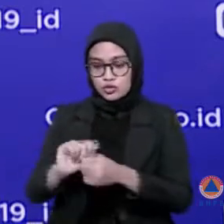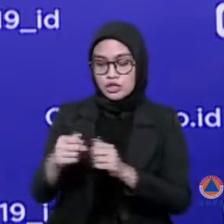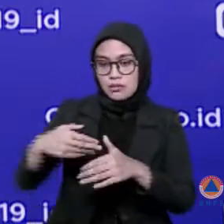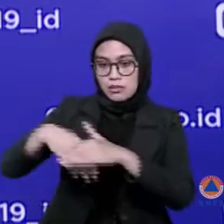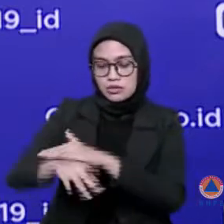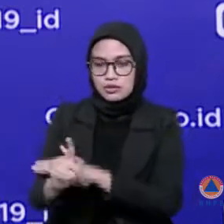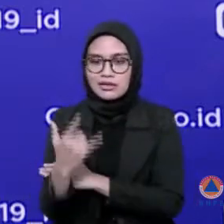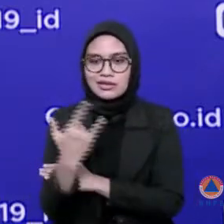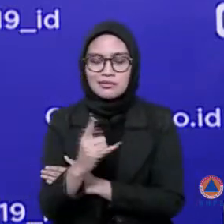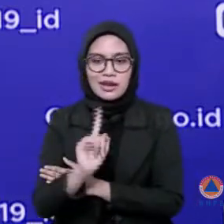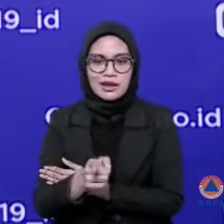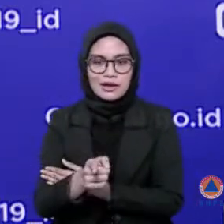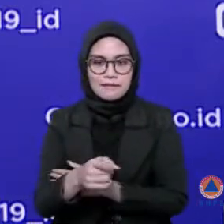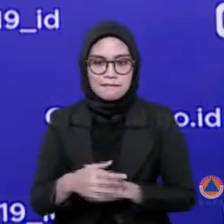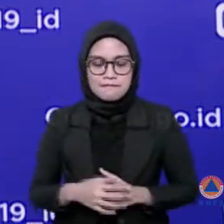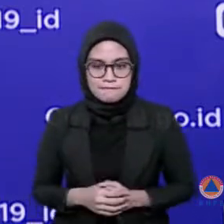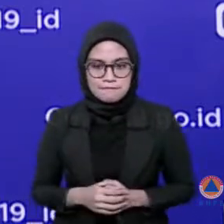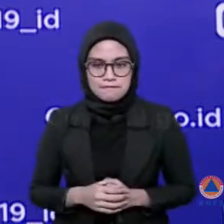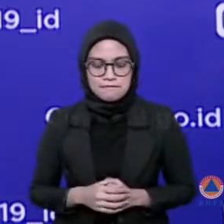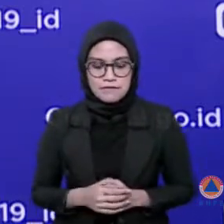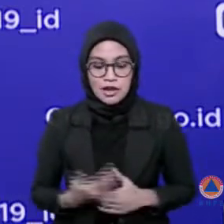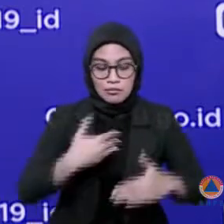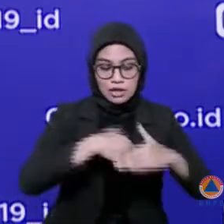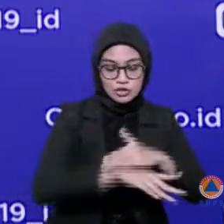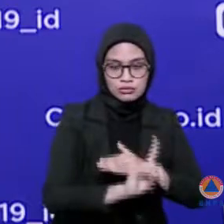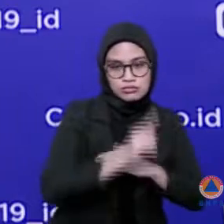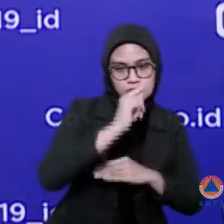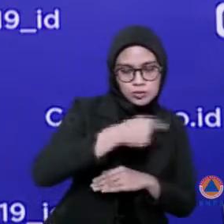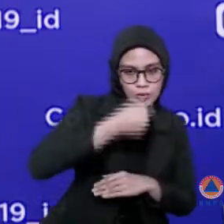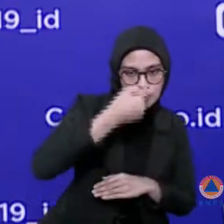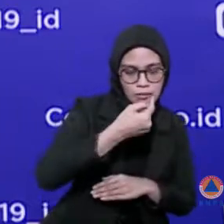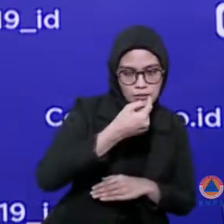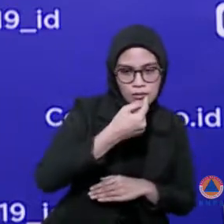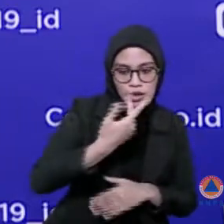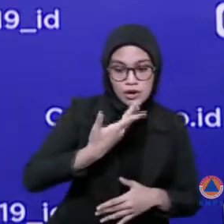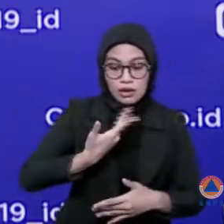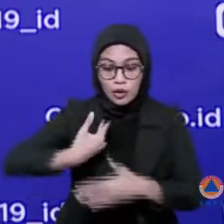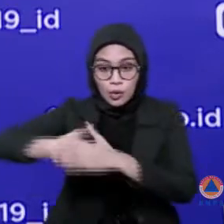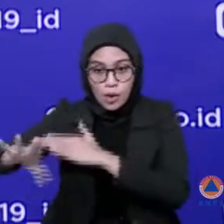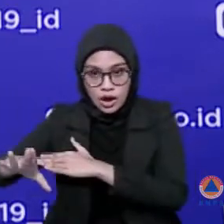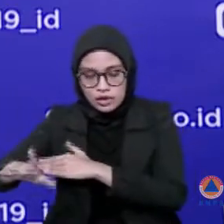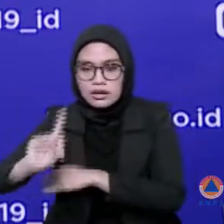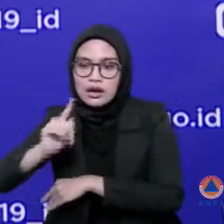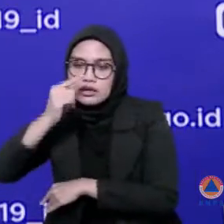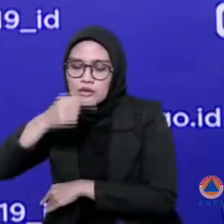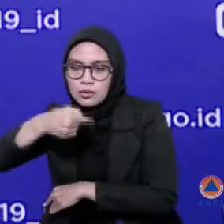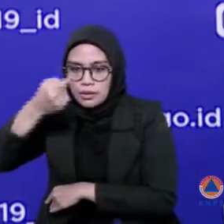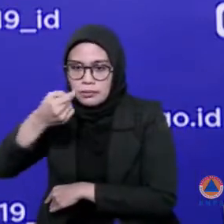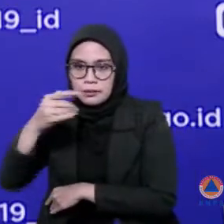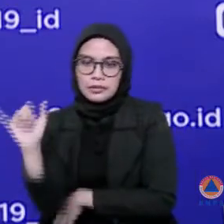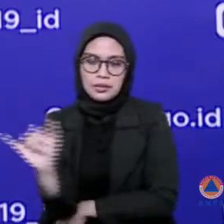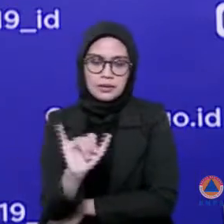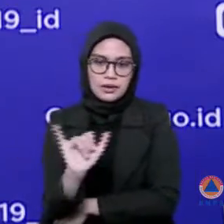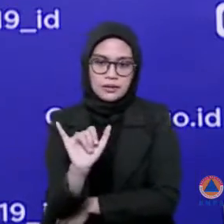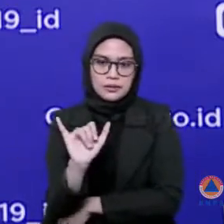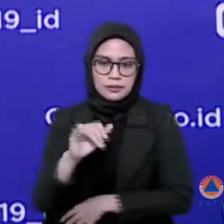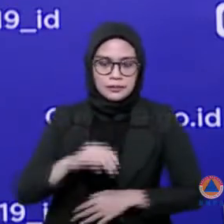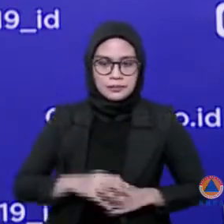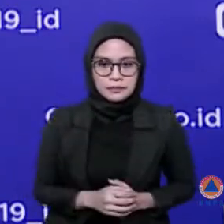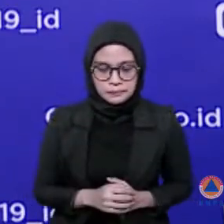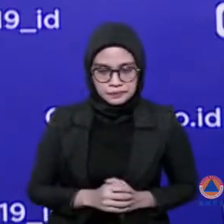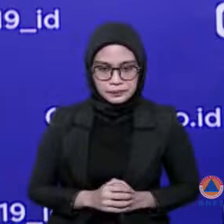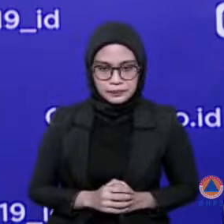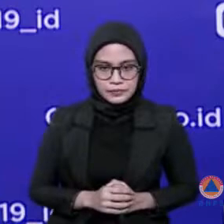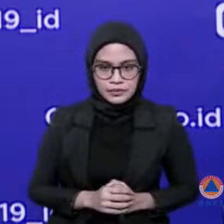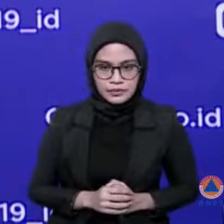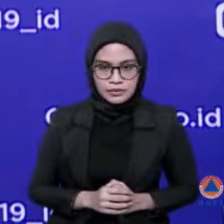day of arrival and the exit test on the 9th day for those who are obliged to quarantine for 10